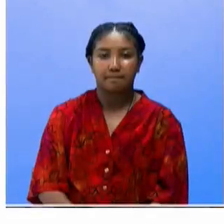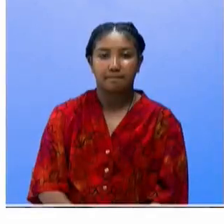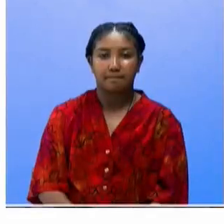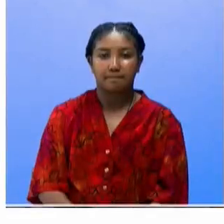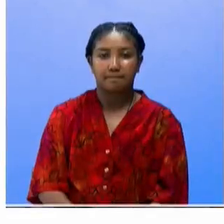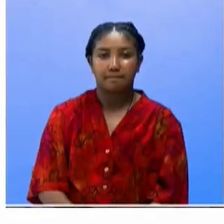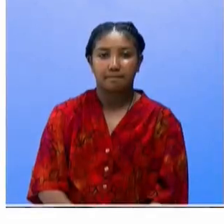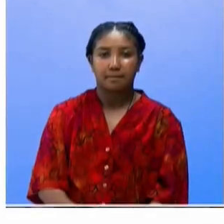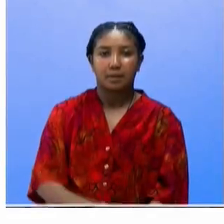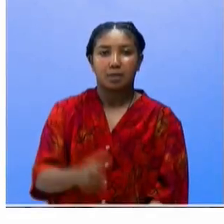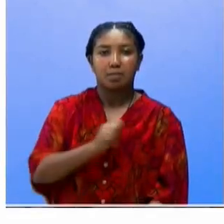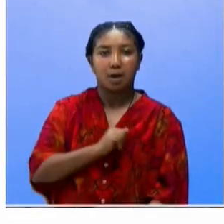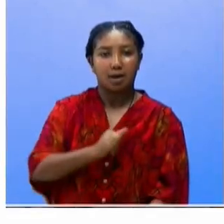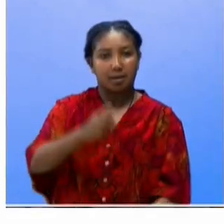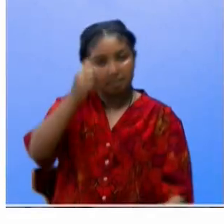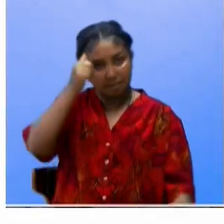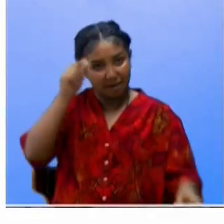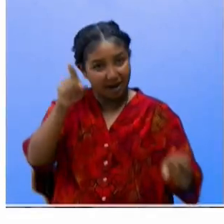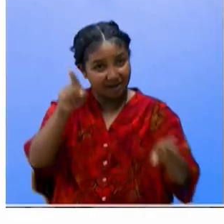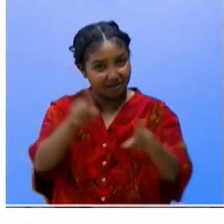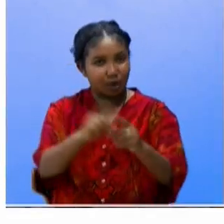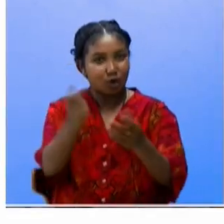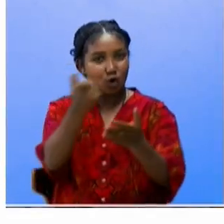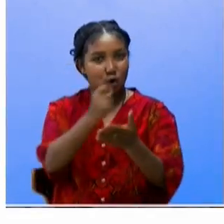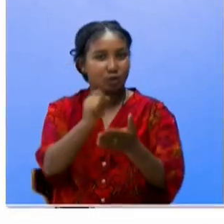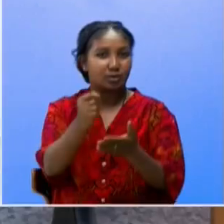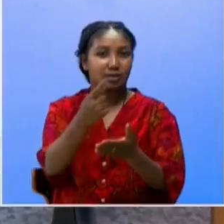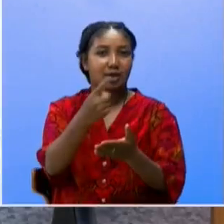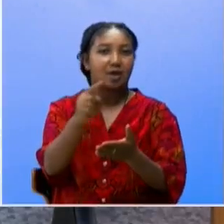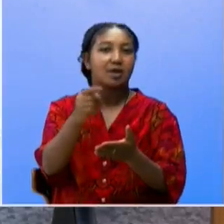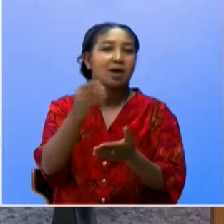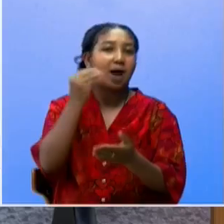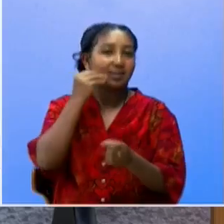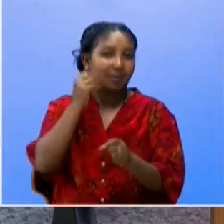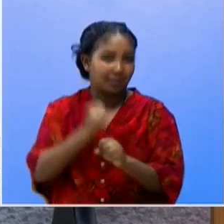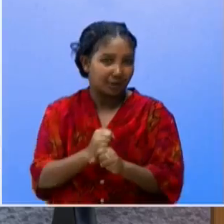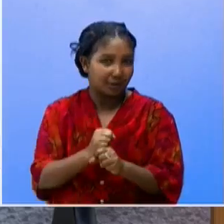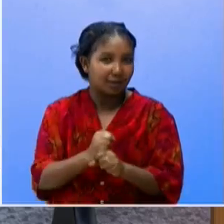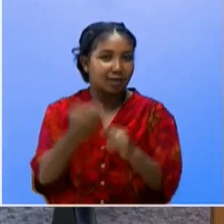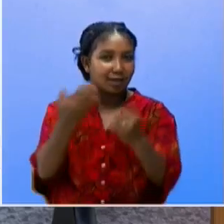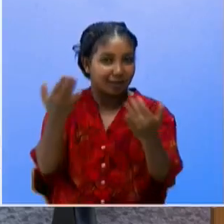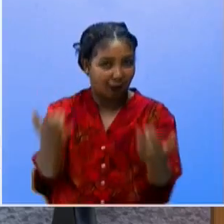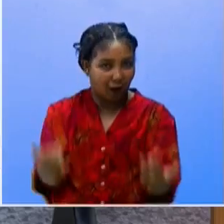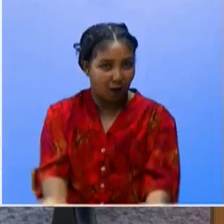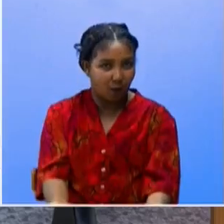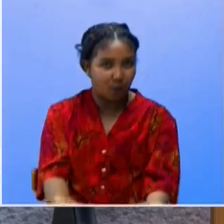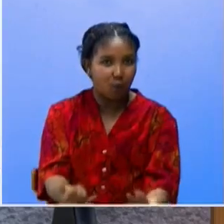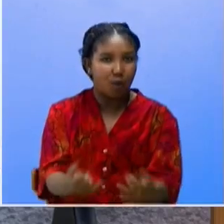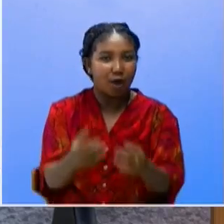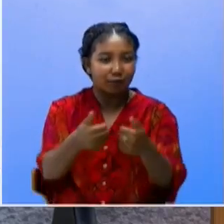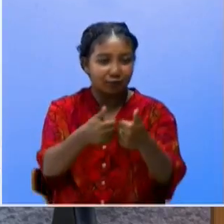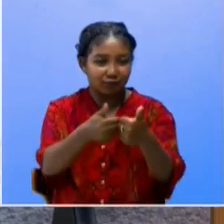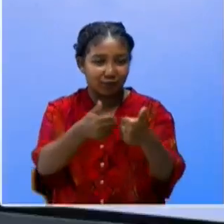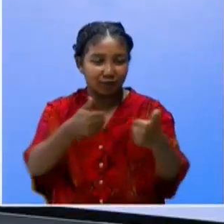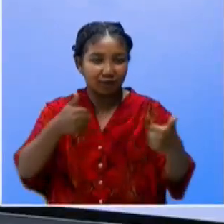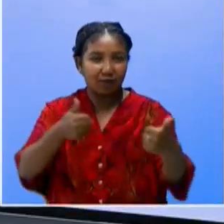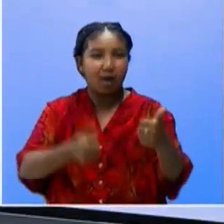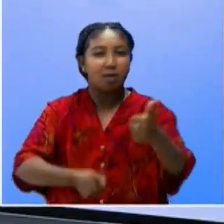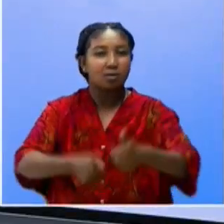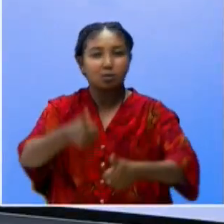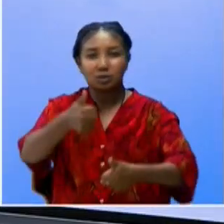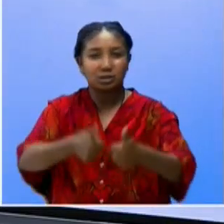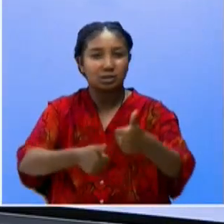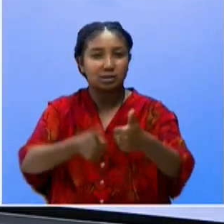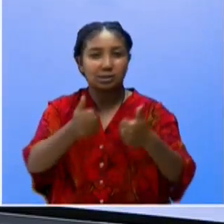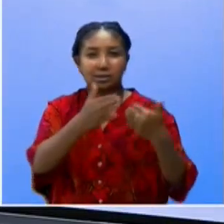Wrote the assignment. Look, now we have to identify which one is